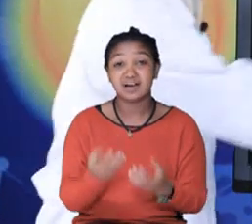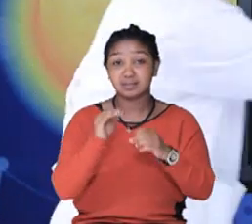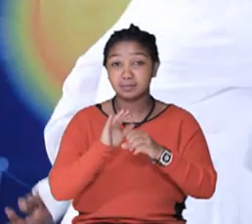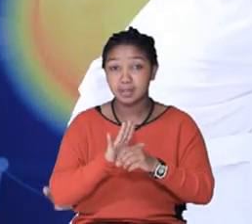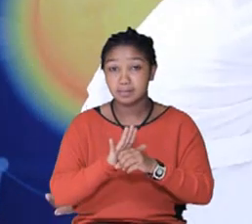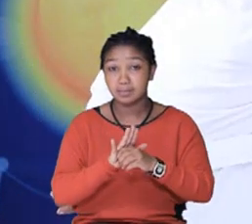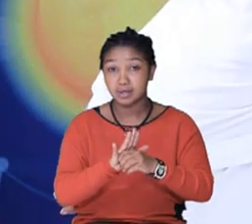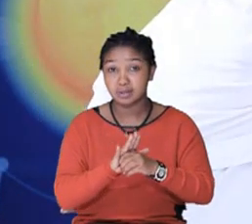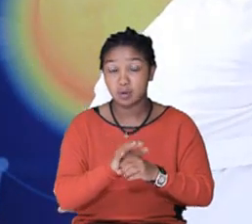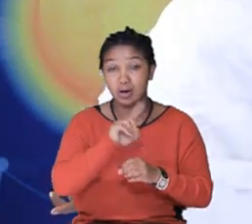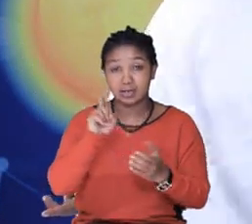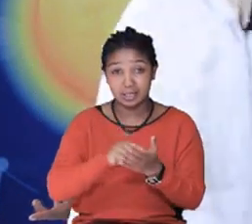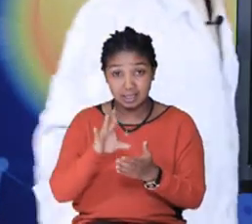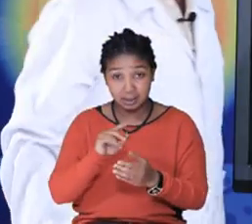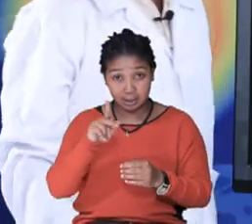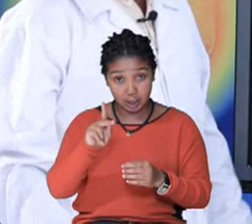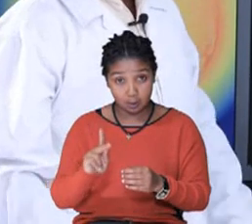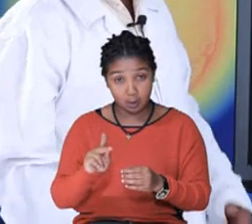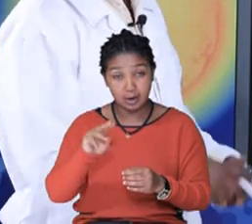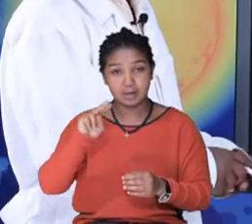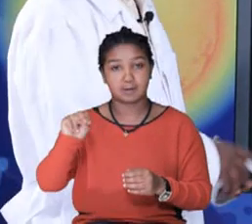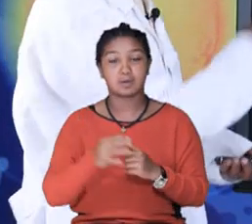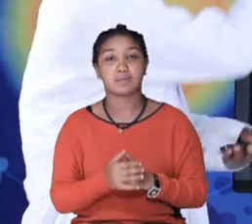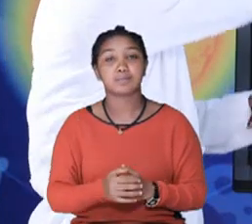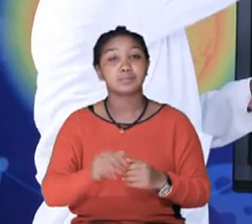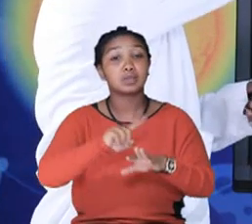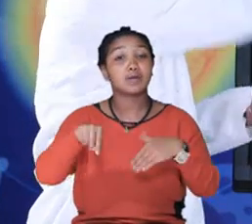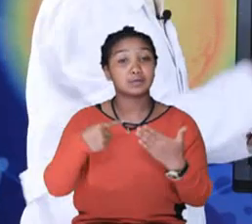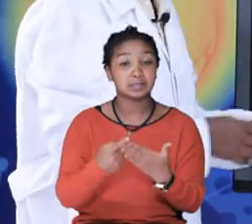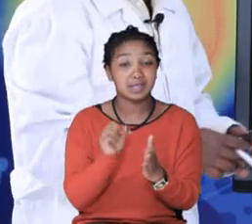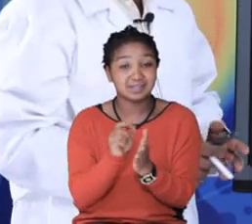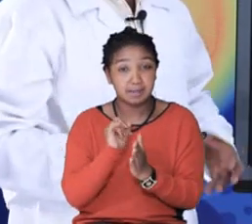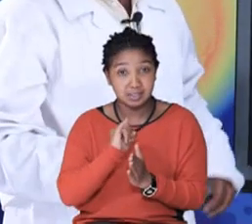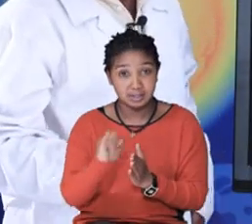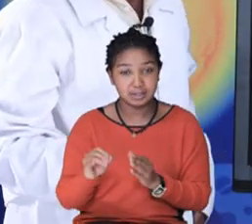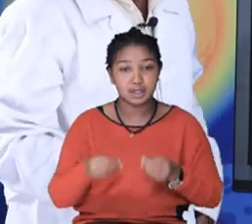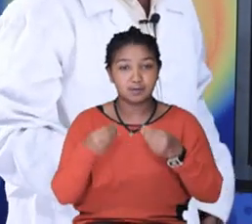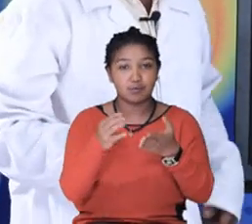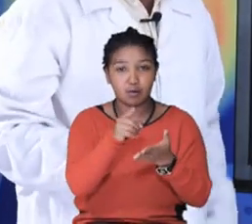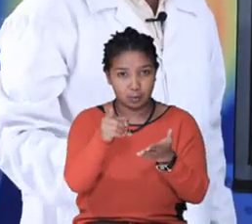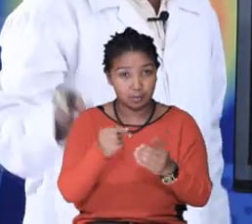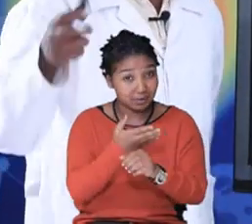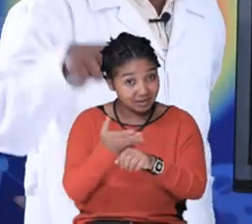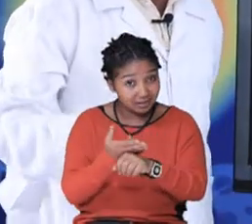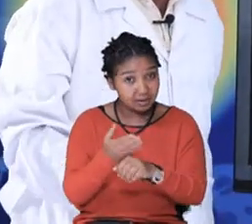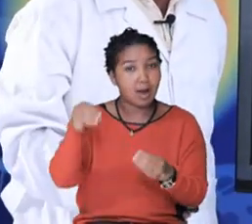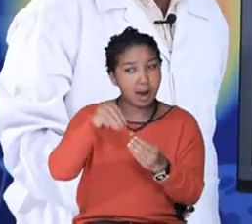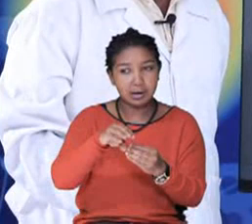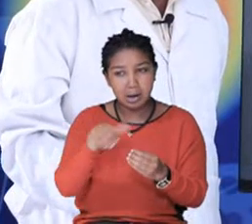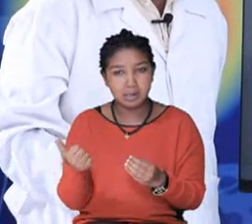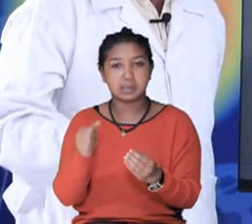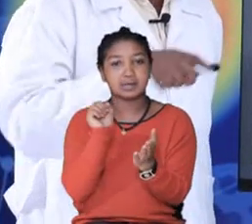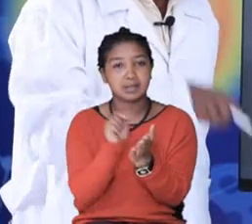have the force of 180 kilonewton. So this example is given for you. Please add